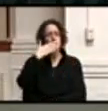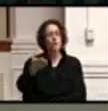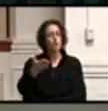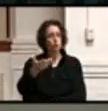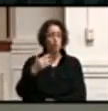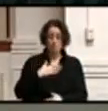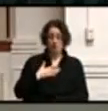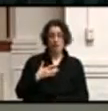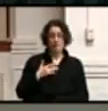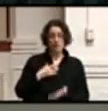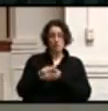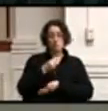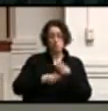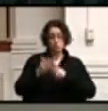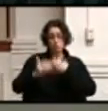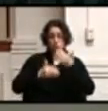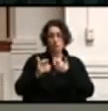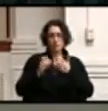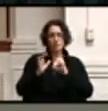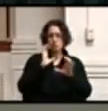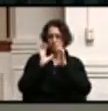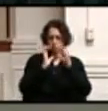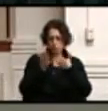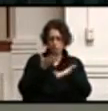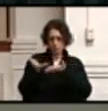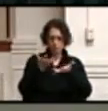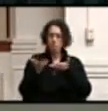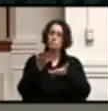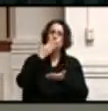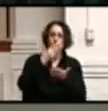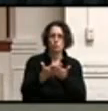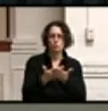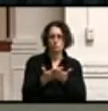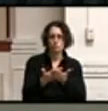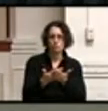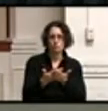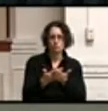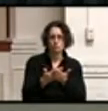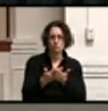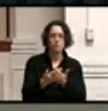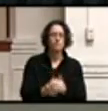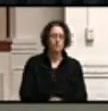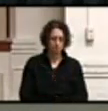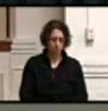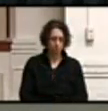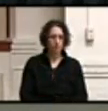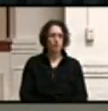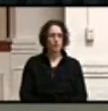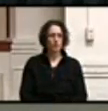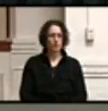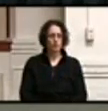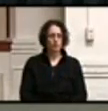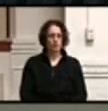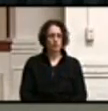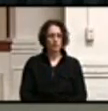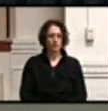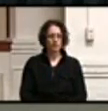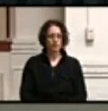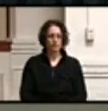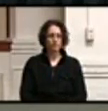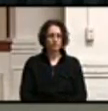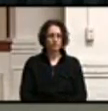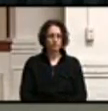communication between all of us during. And the one thing that I think that's going to happen next year that's going to even help